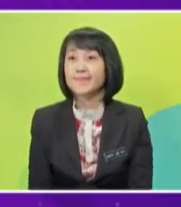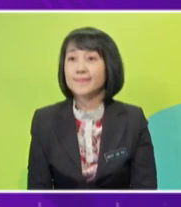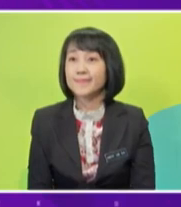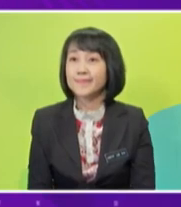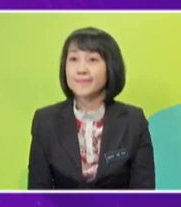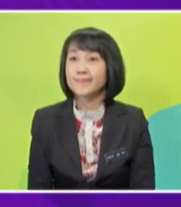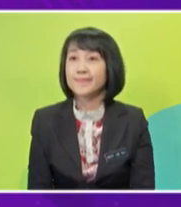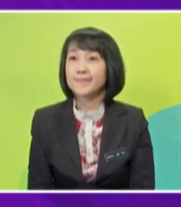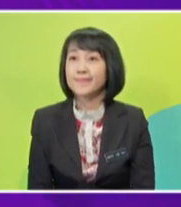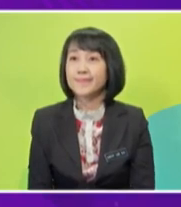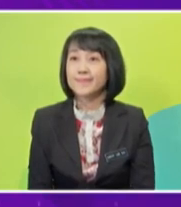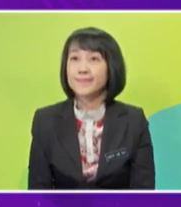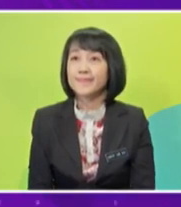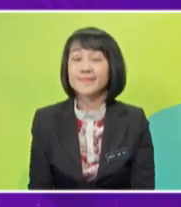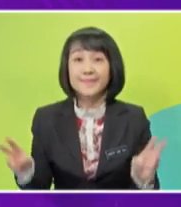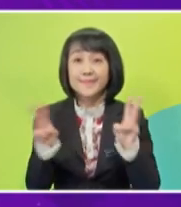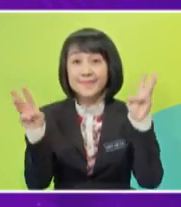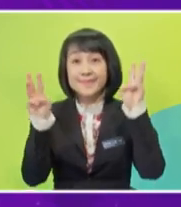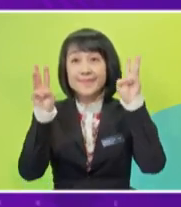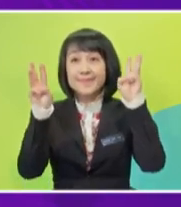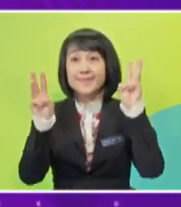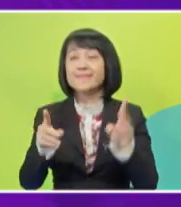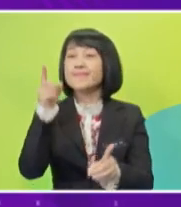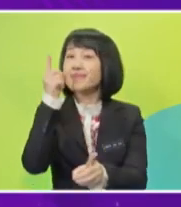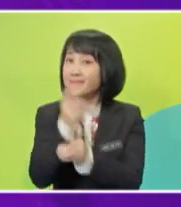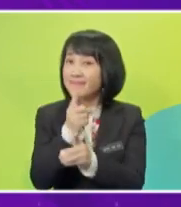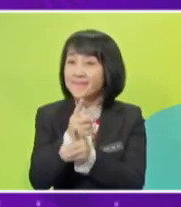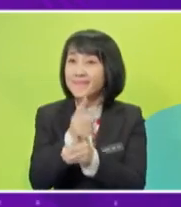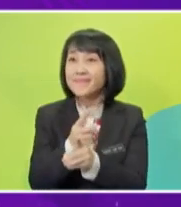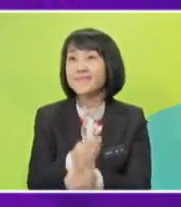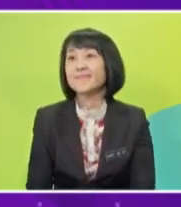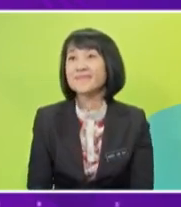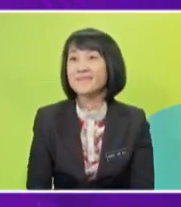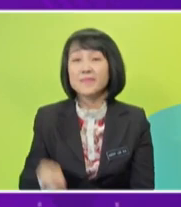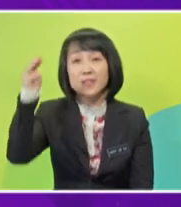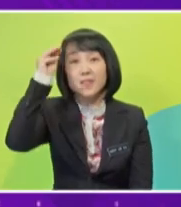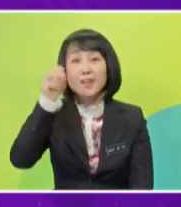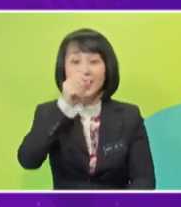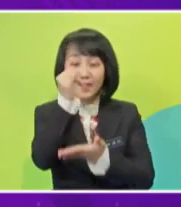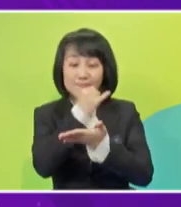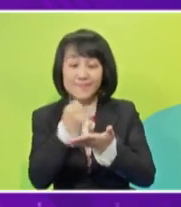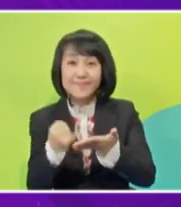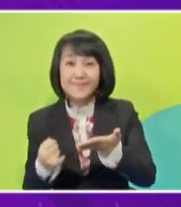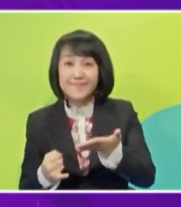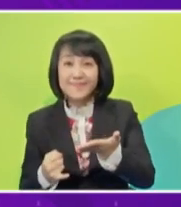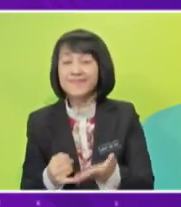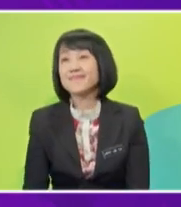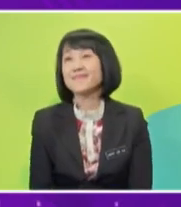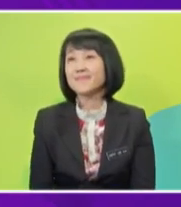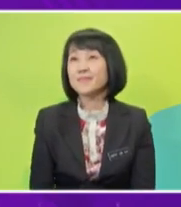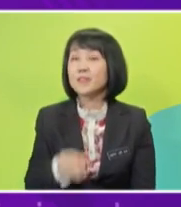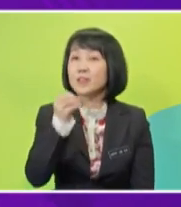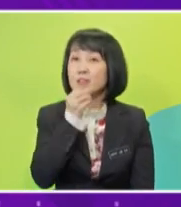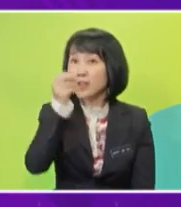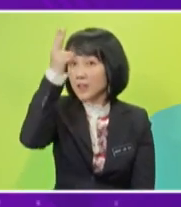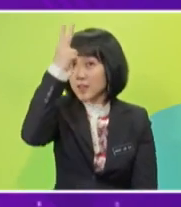answer? Yeah. Wow. Perfect. Well, Max, you even drew something there. Very well done. That's right. So the goat lives